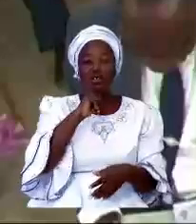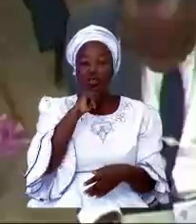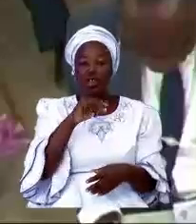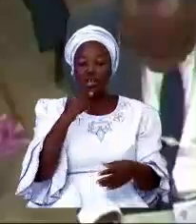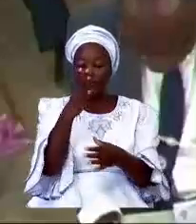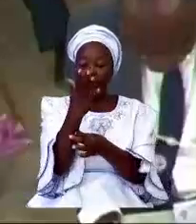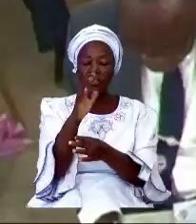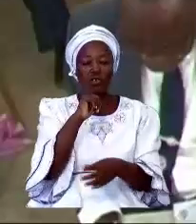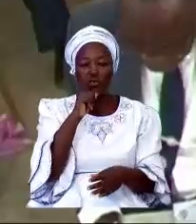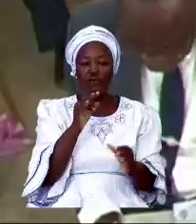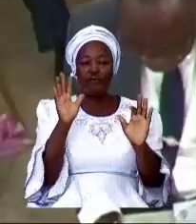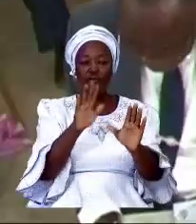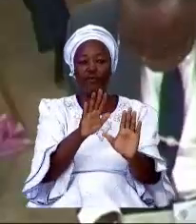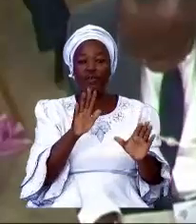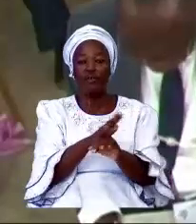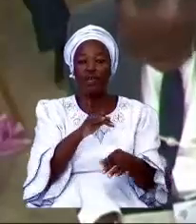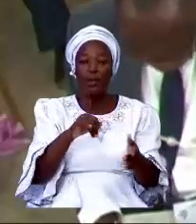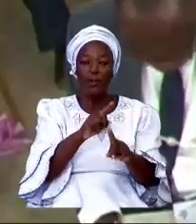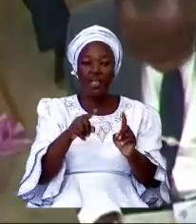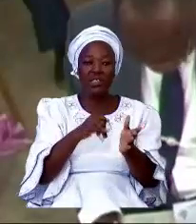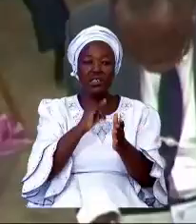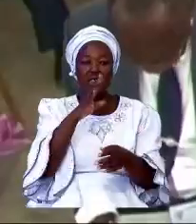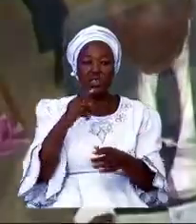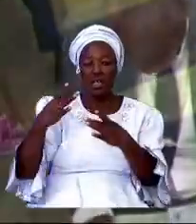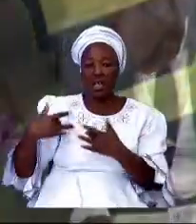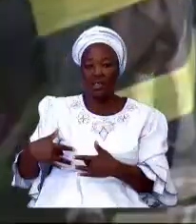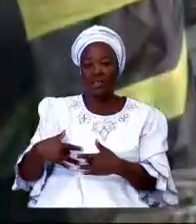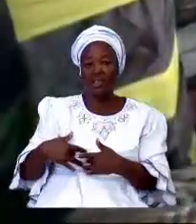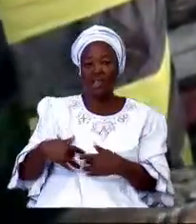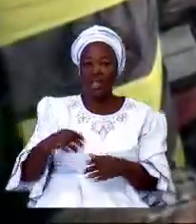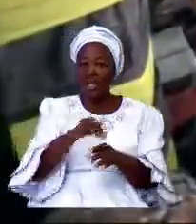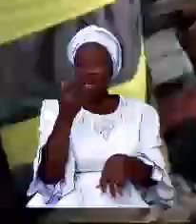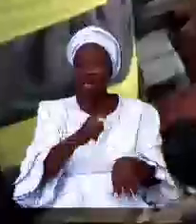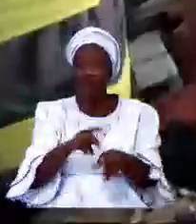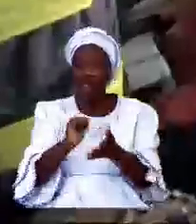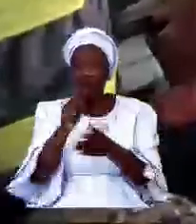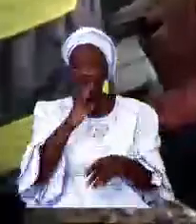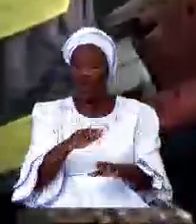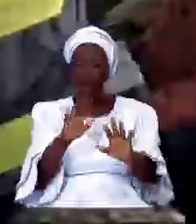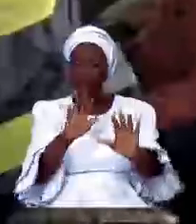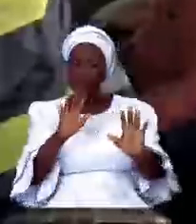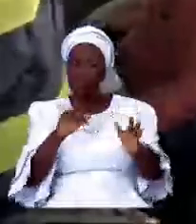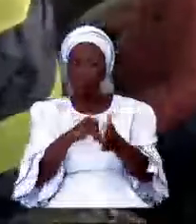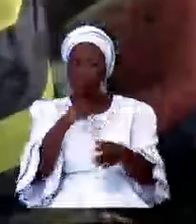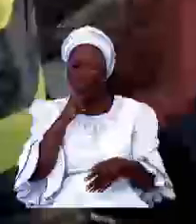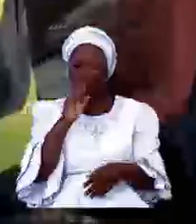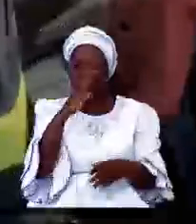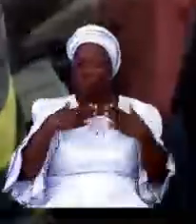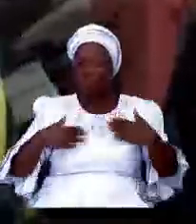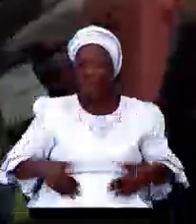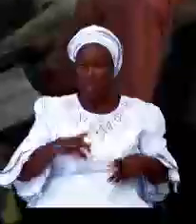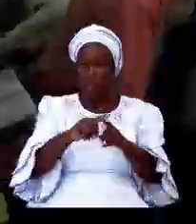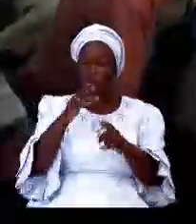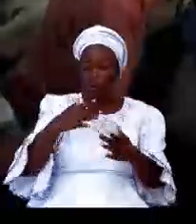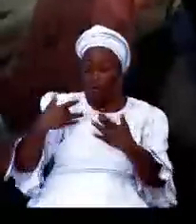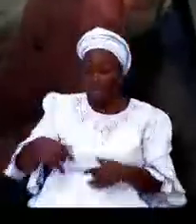fearful. The flesh is not fearful in the heart. And anytime you are afraid, it's not your body,